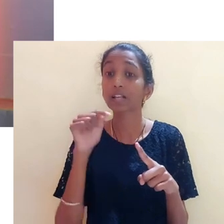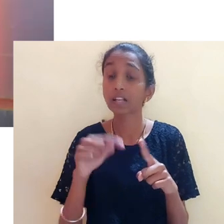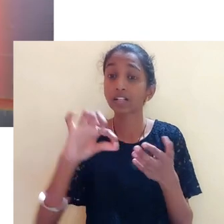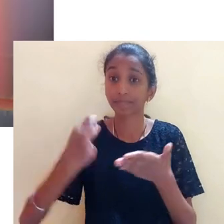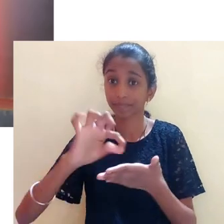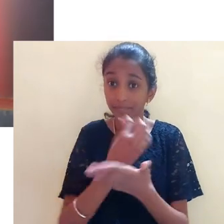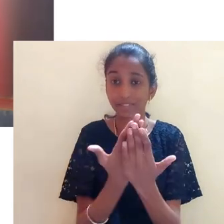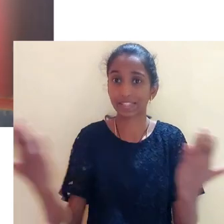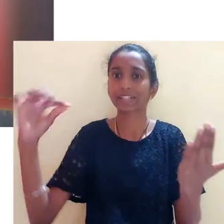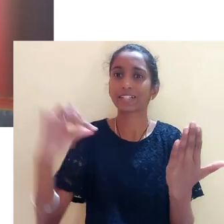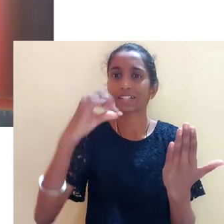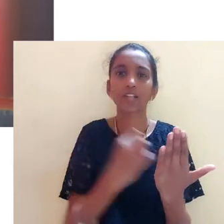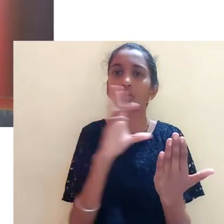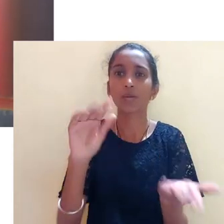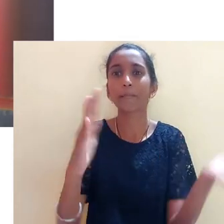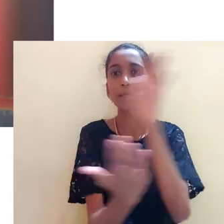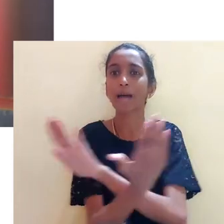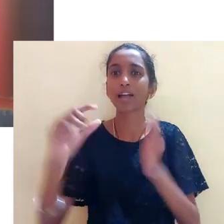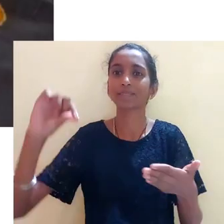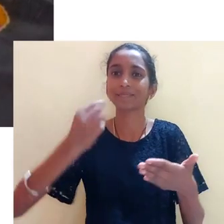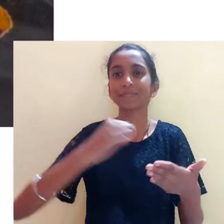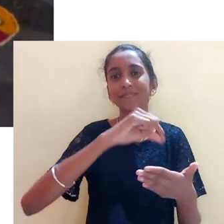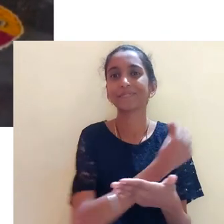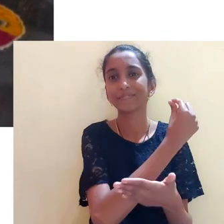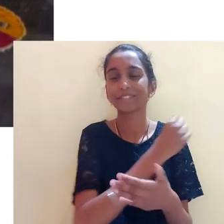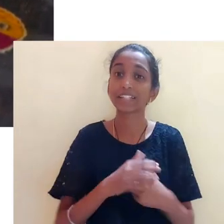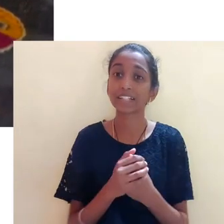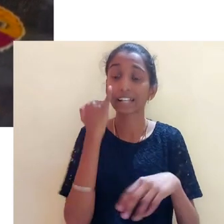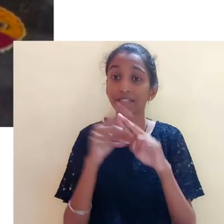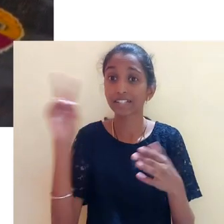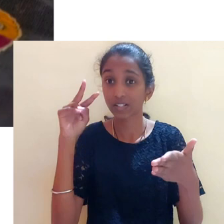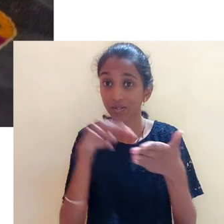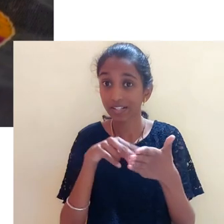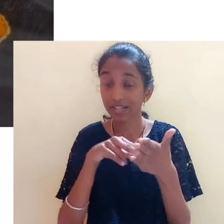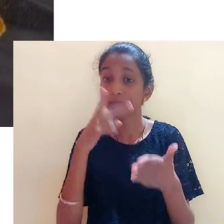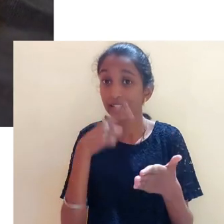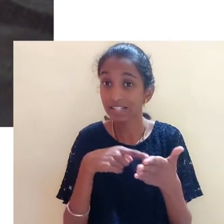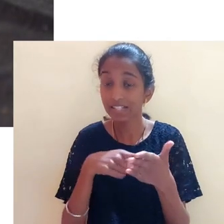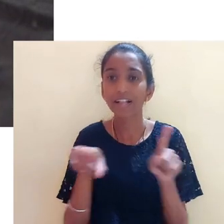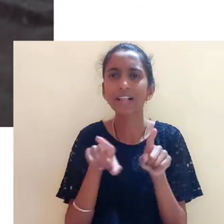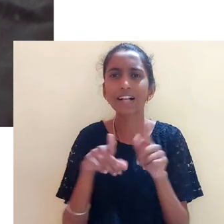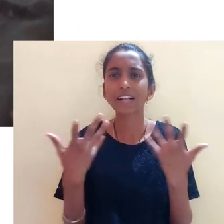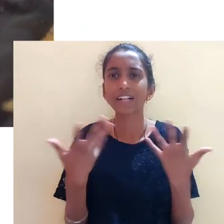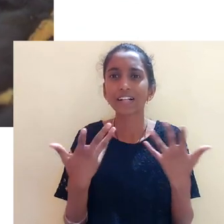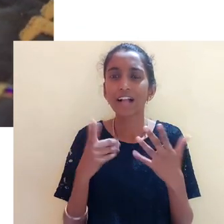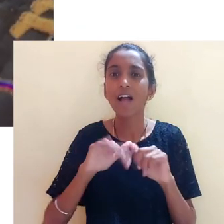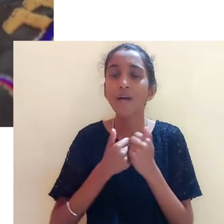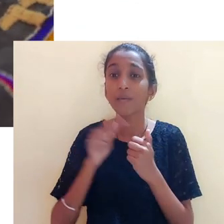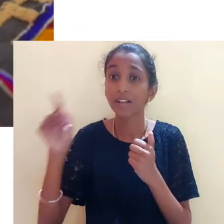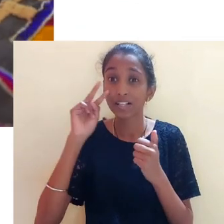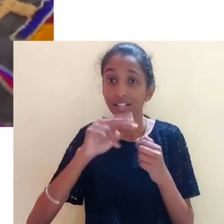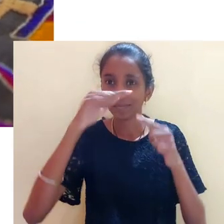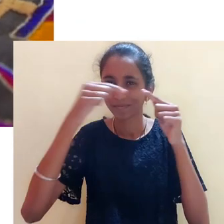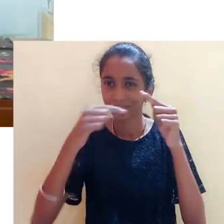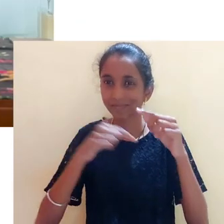embroidery from the back. So they do it on the reverse. Okay. So if you look closely, you can see kind of just how you only see the outline.